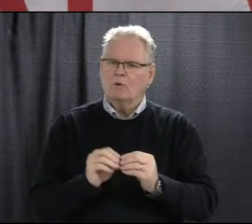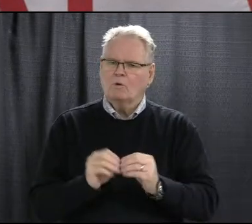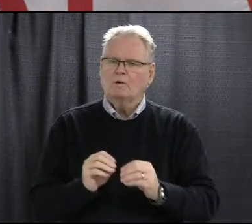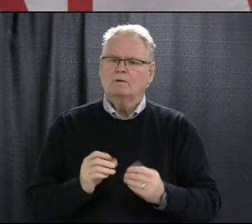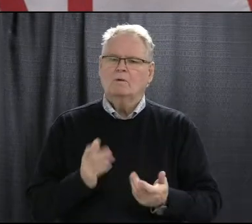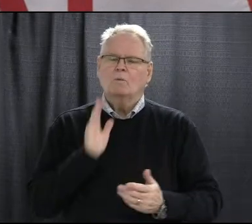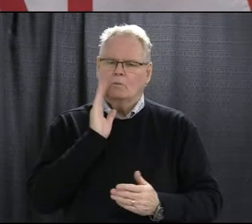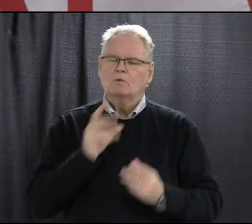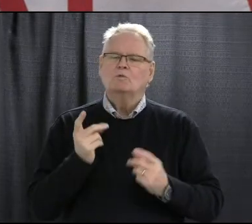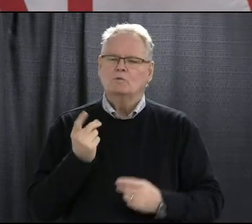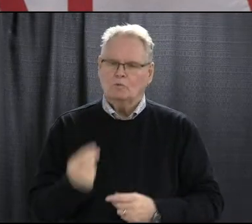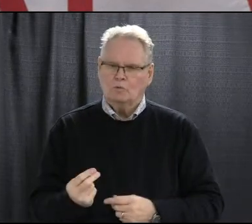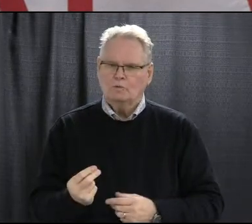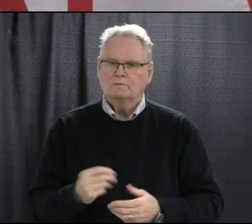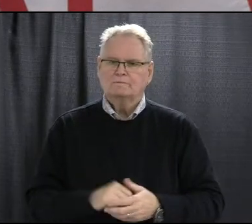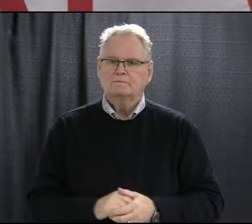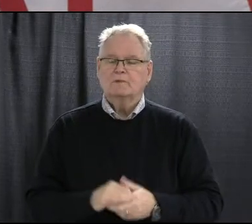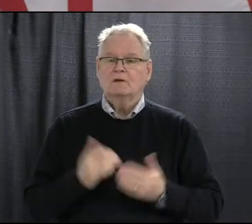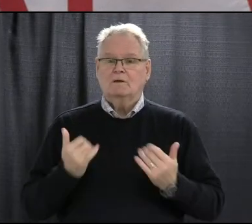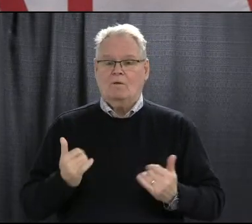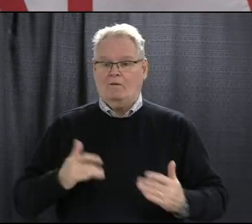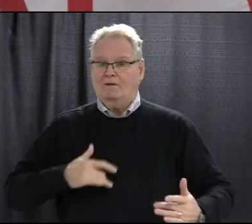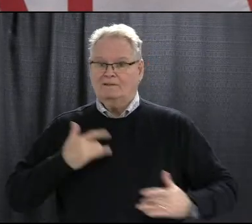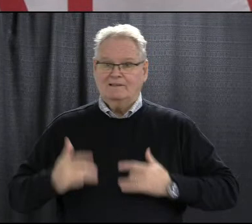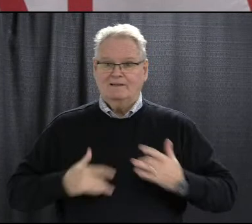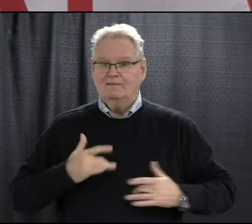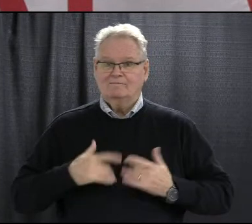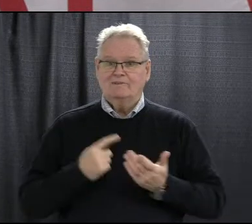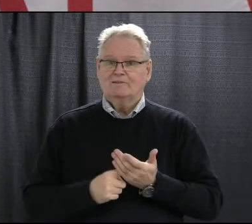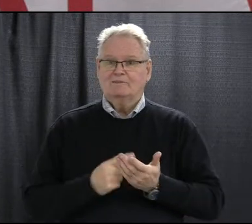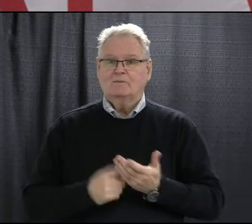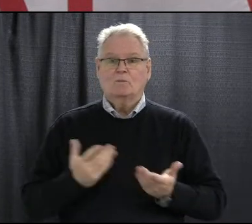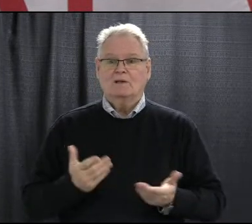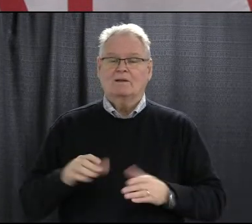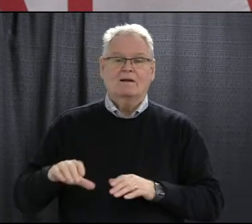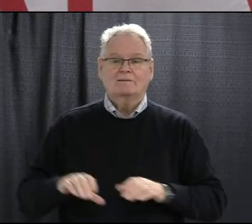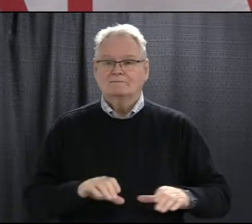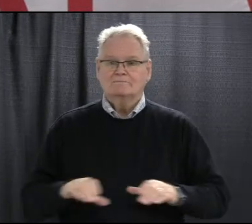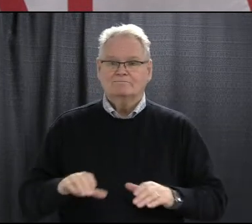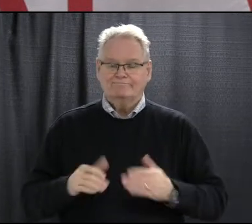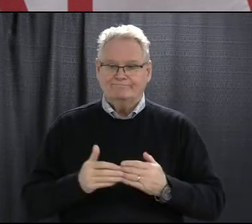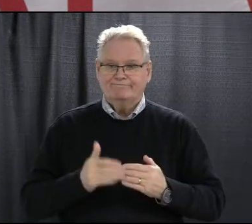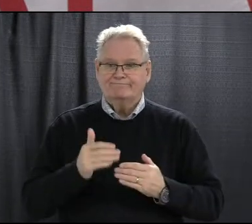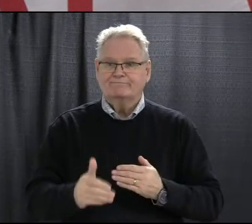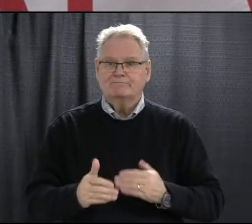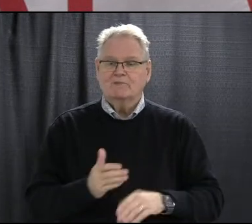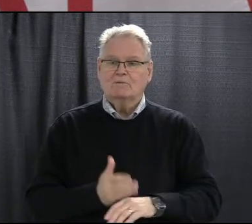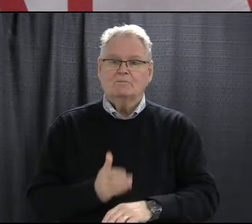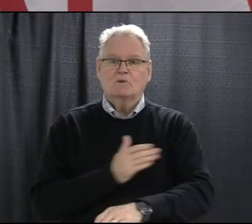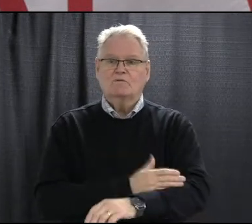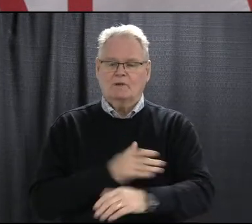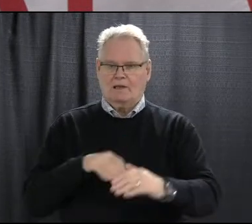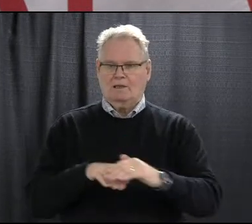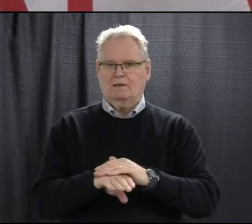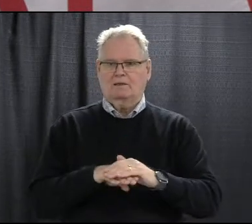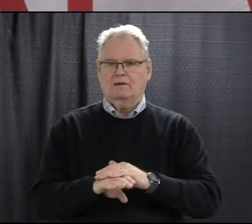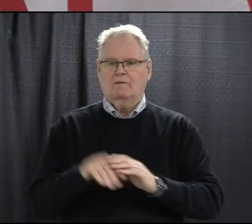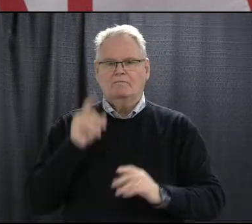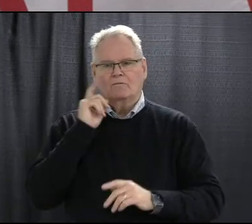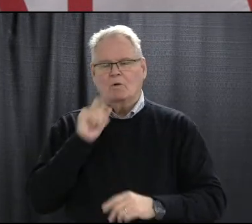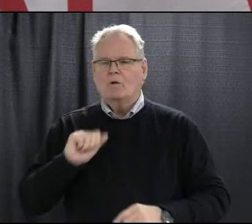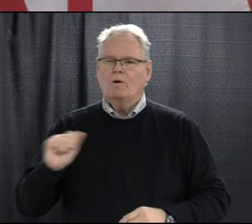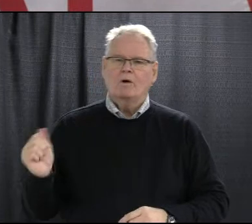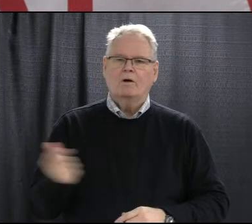excited to discuss another action which will improve access to health care and make things better for seniors in the